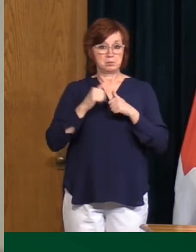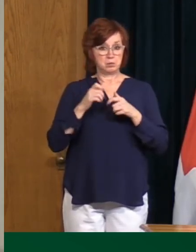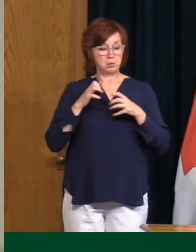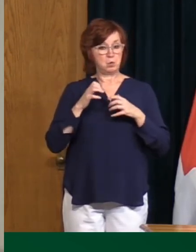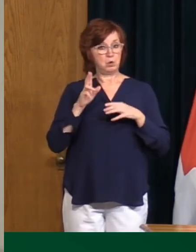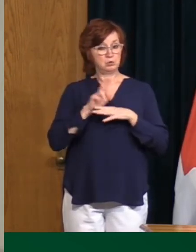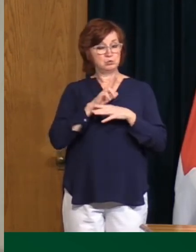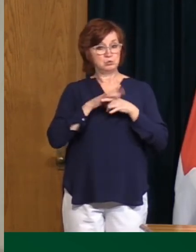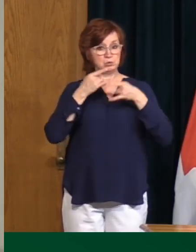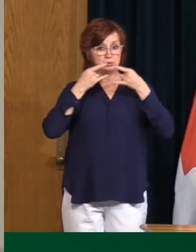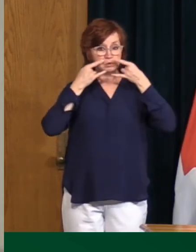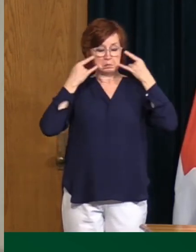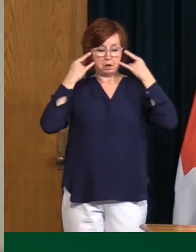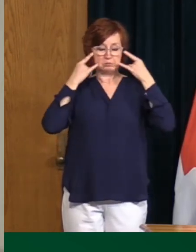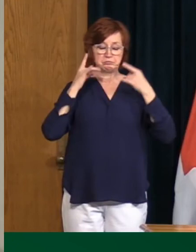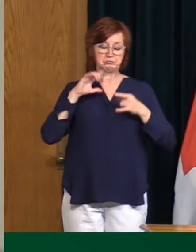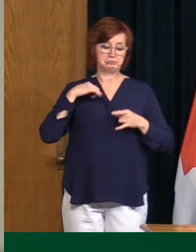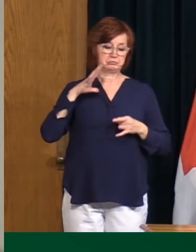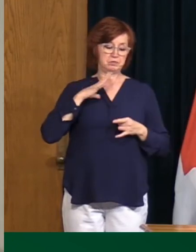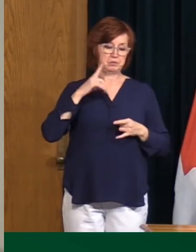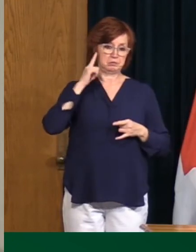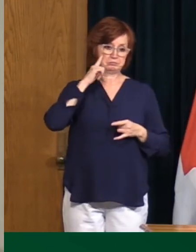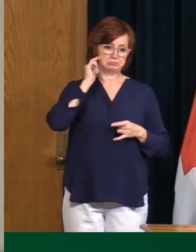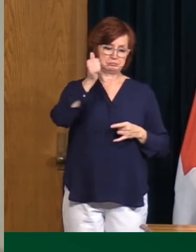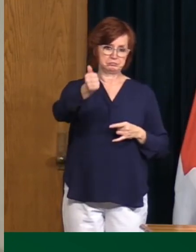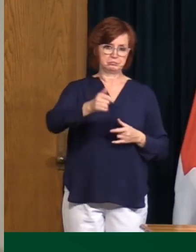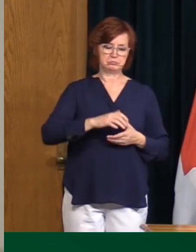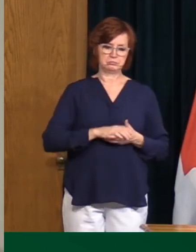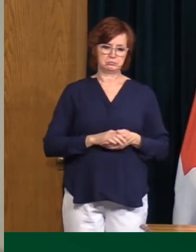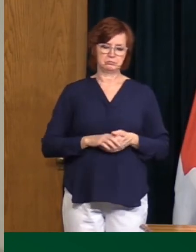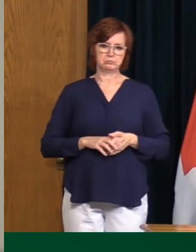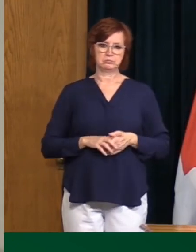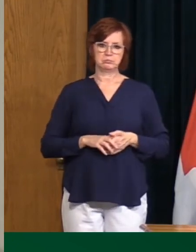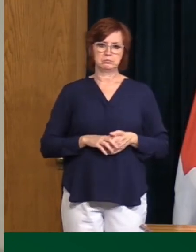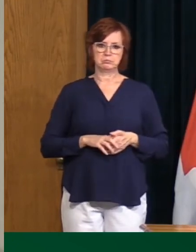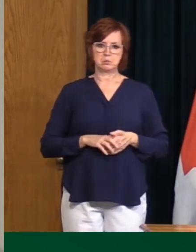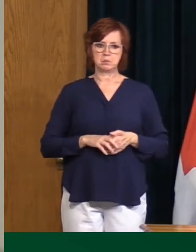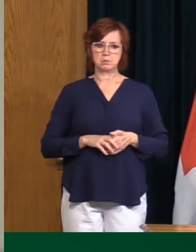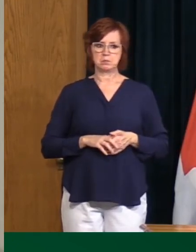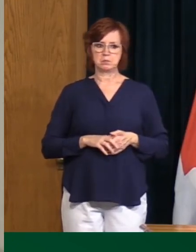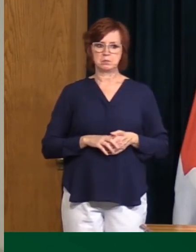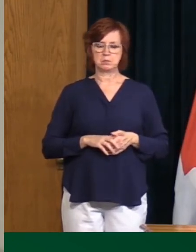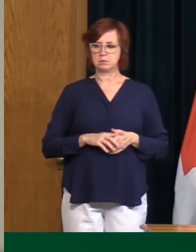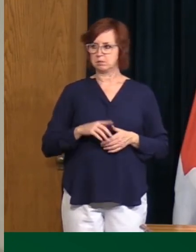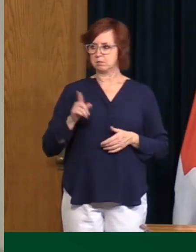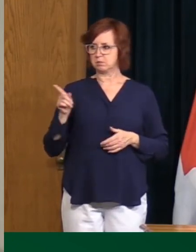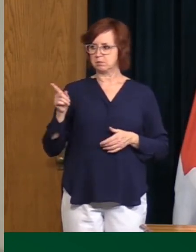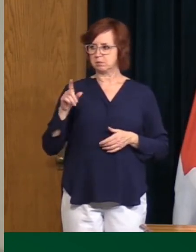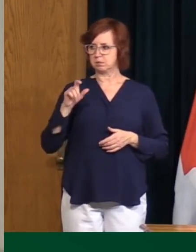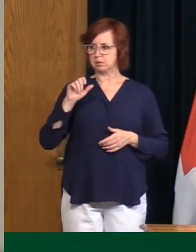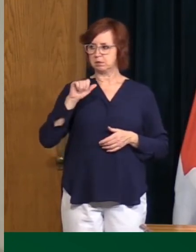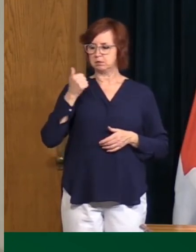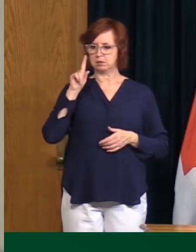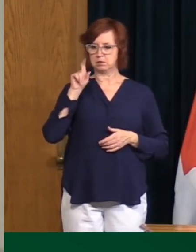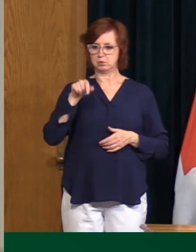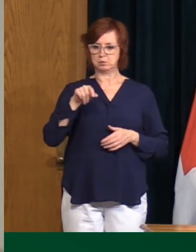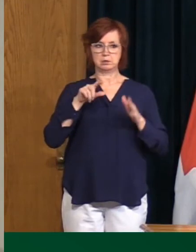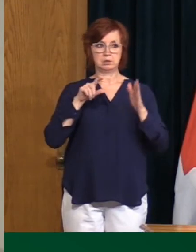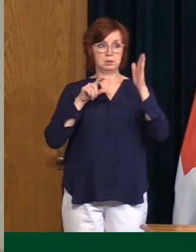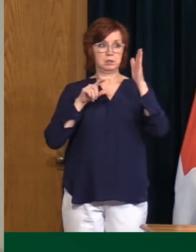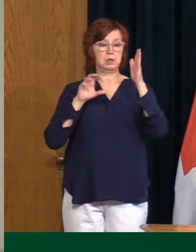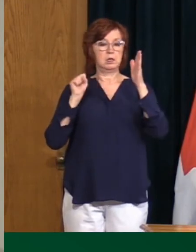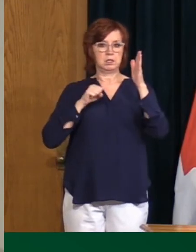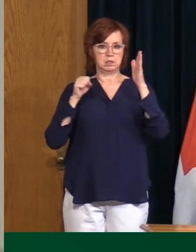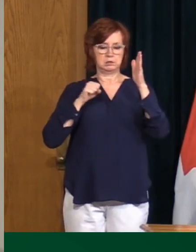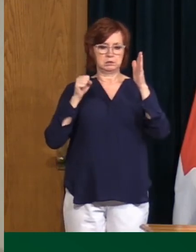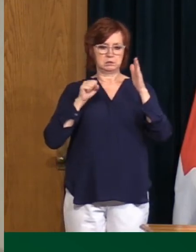no recommendation against that, and you can and should do that if you desire to do so. Do you have a follow-up, Roberta?